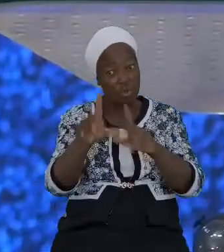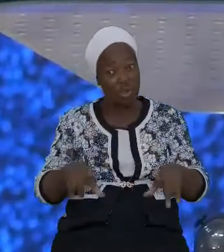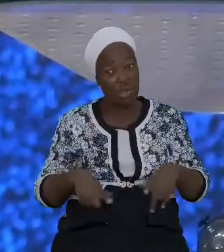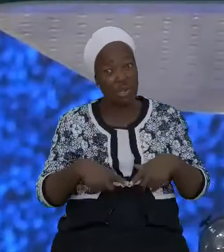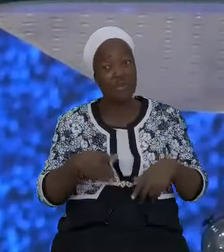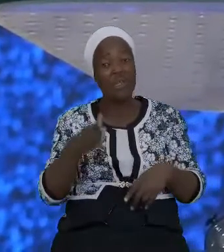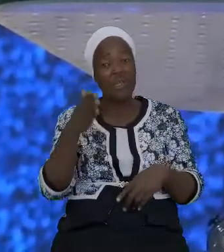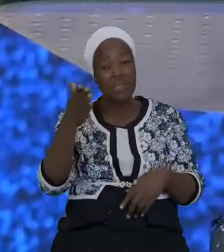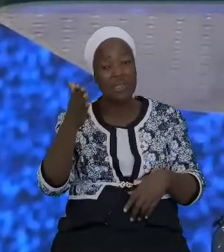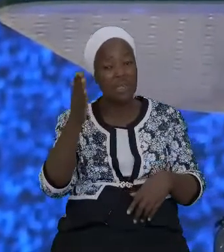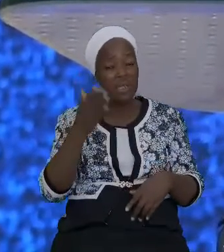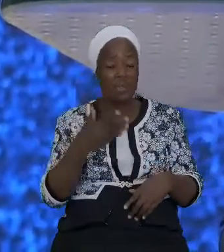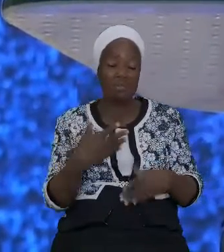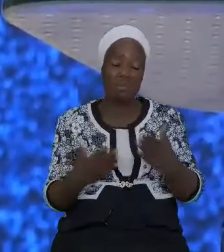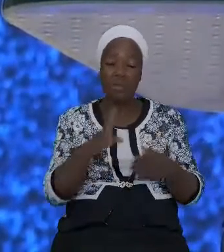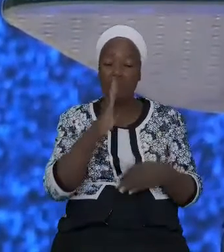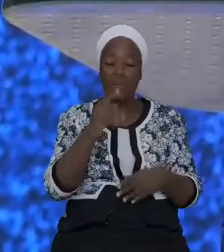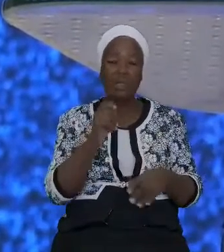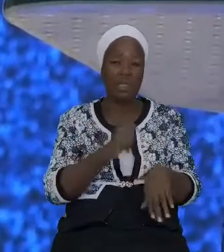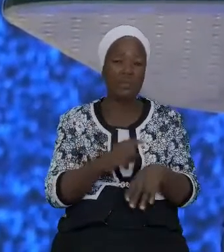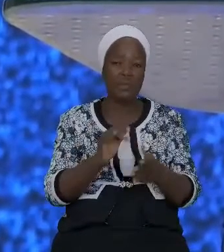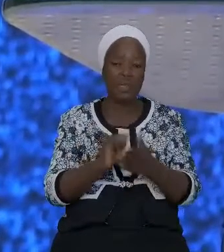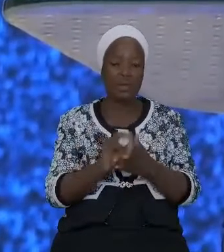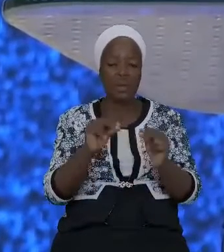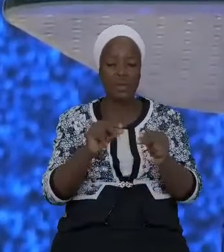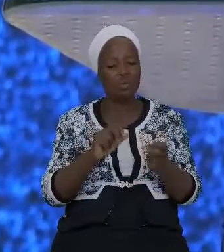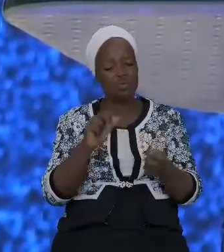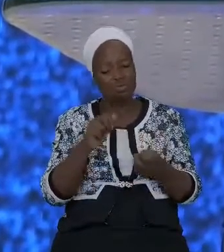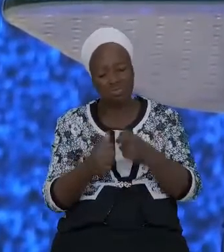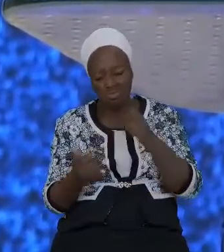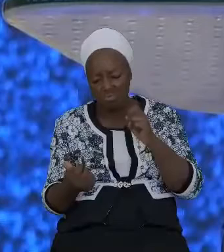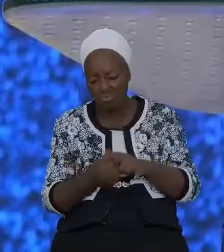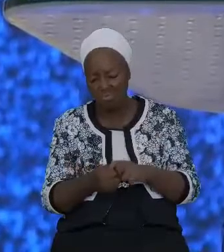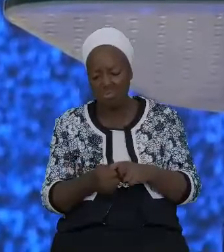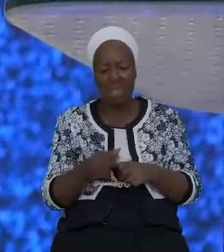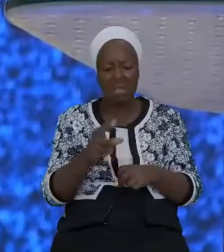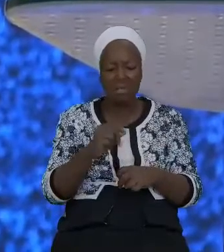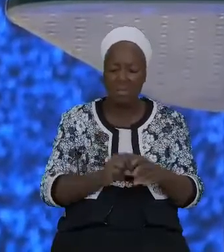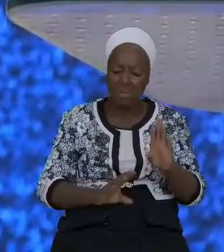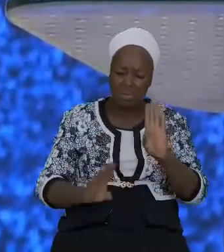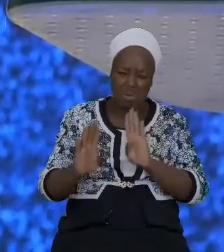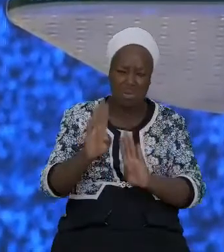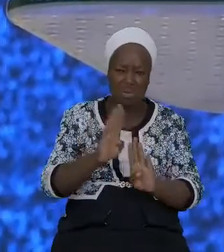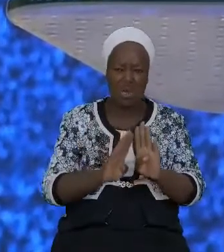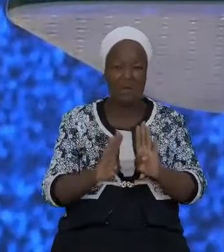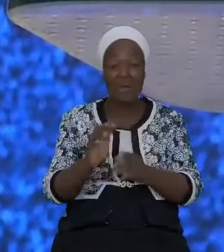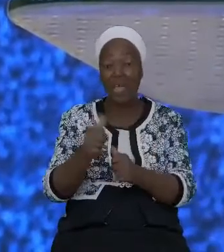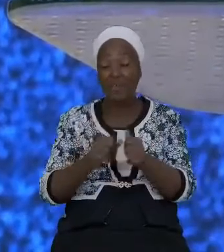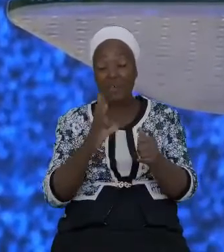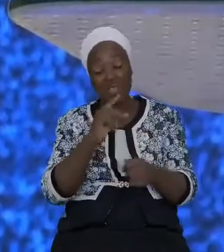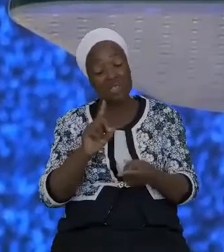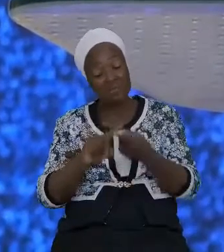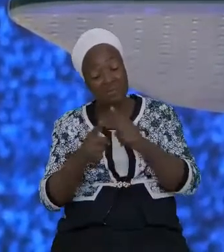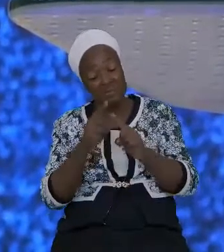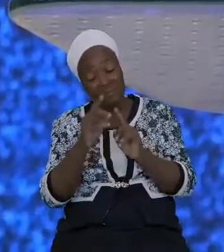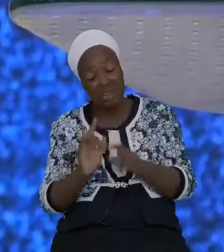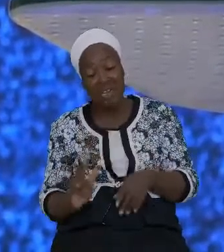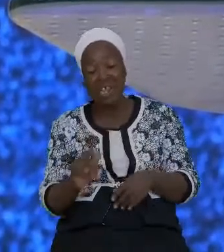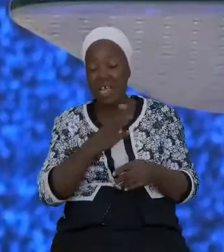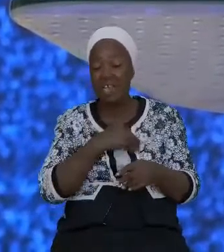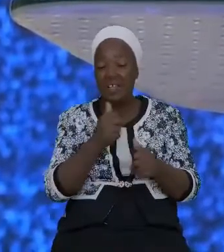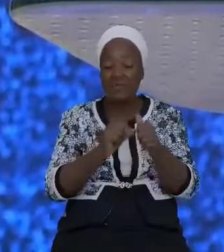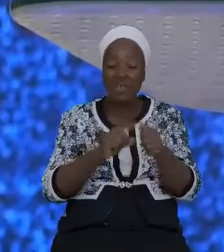be times it's like no trouble, no trial. Everybody is friendly. Everybody